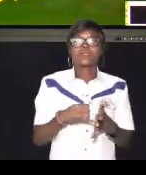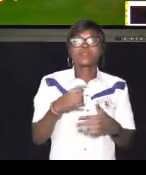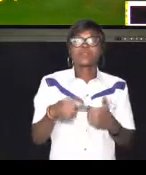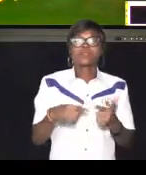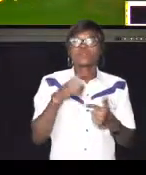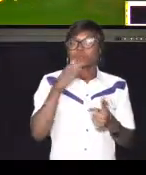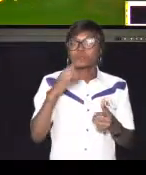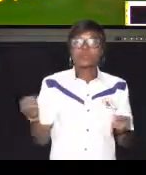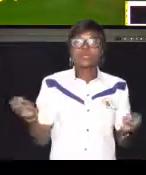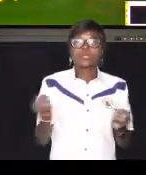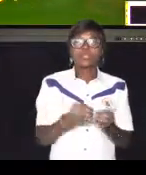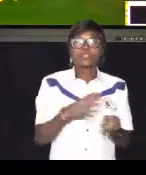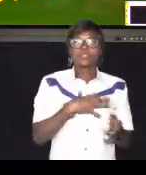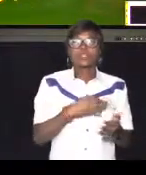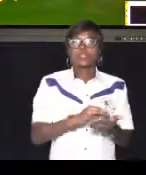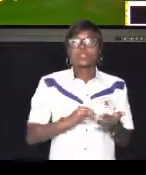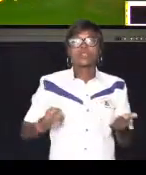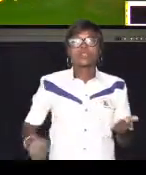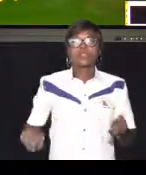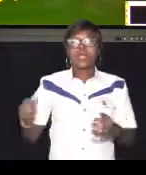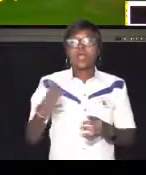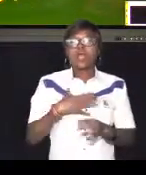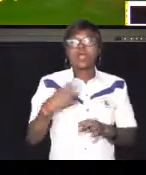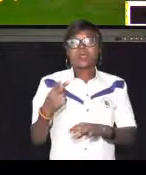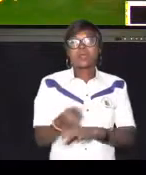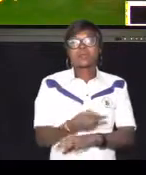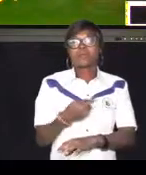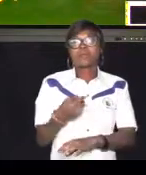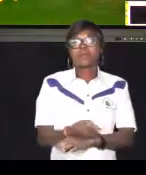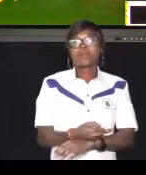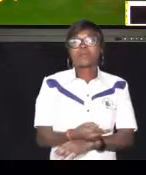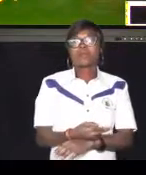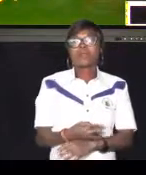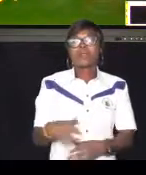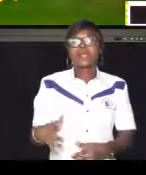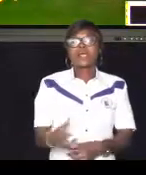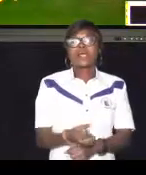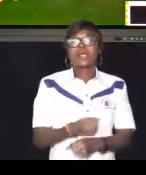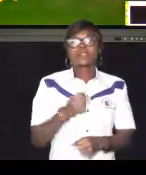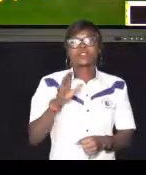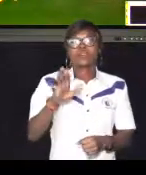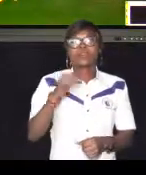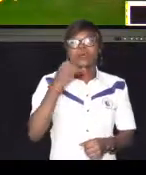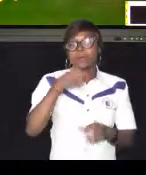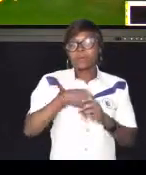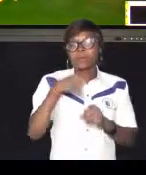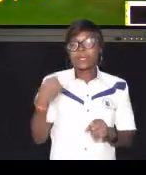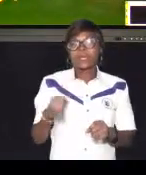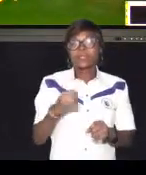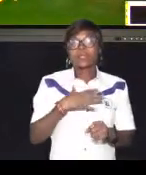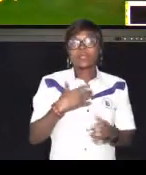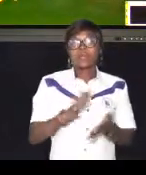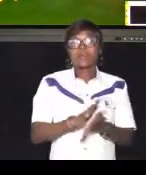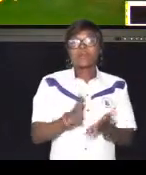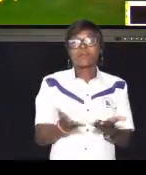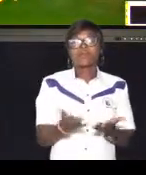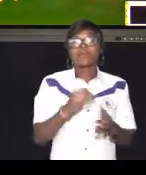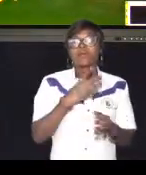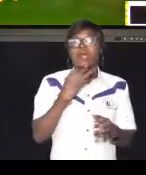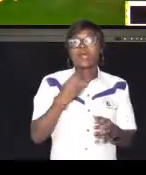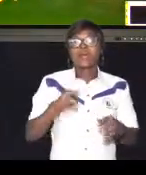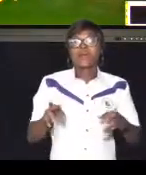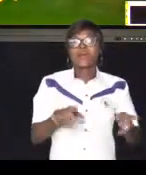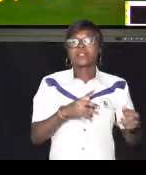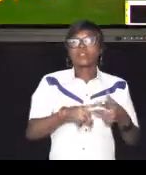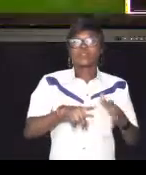addition problems, subtraction problems, and multiplication problems. Get your pen and notes ready and get ready to